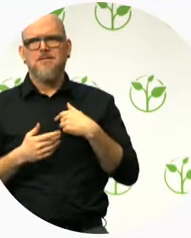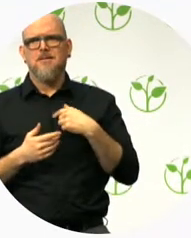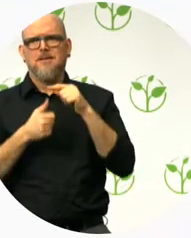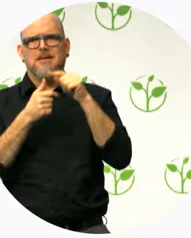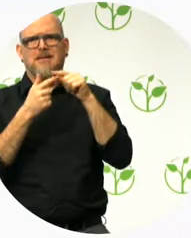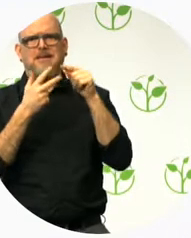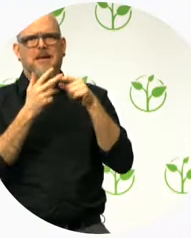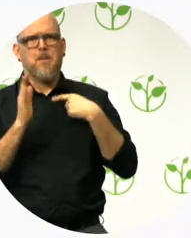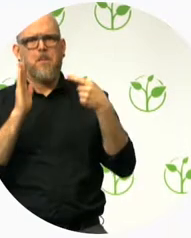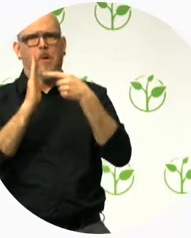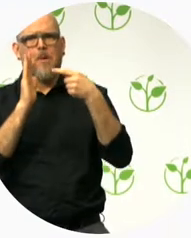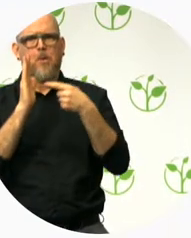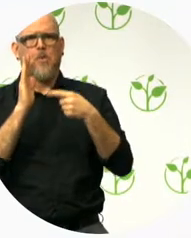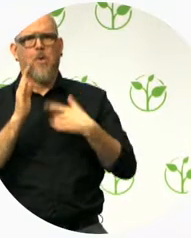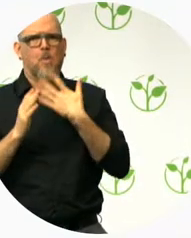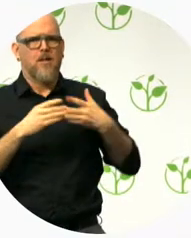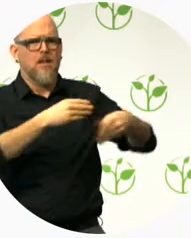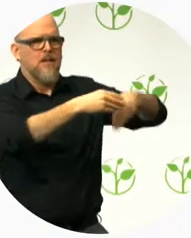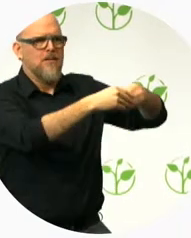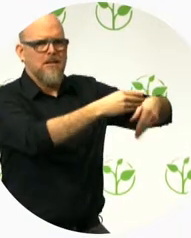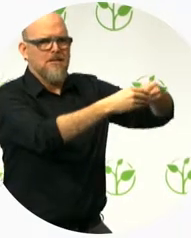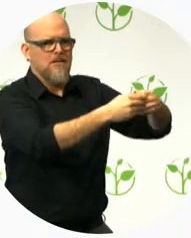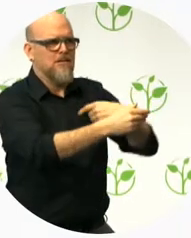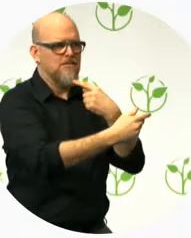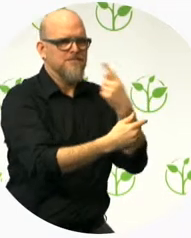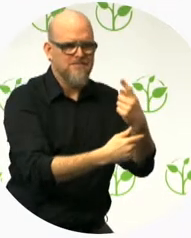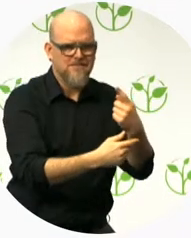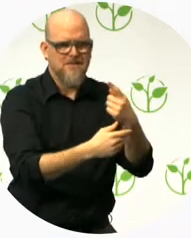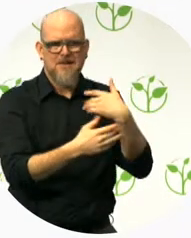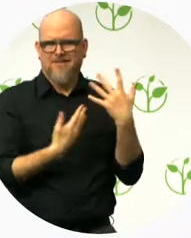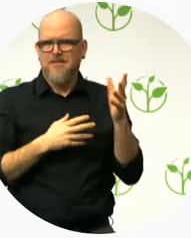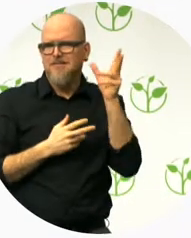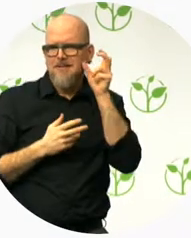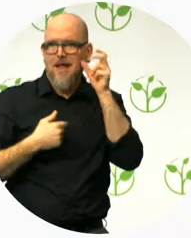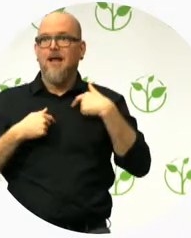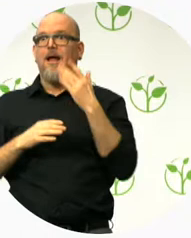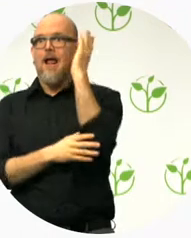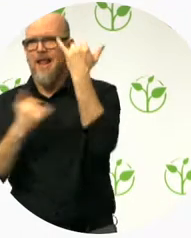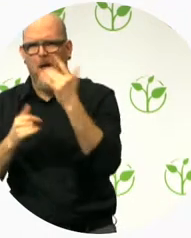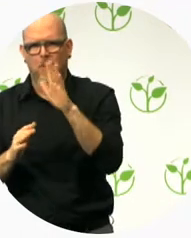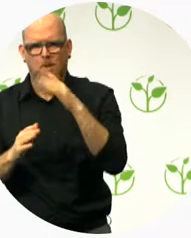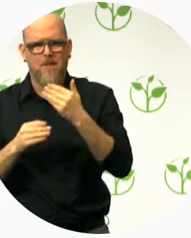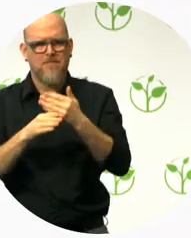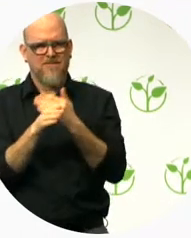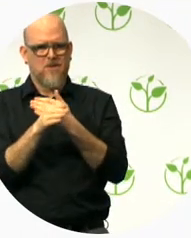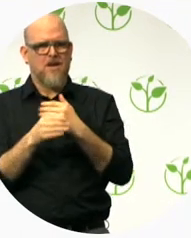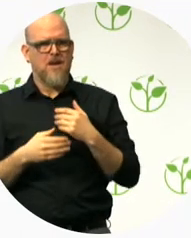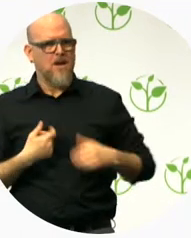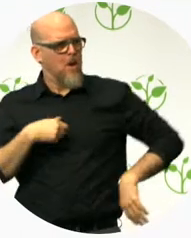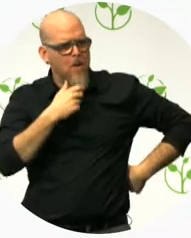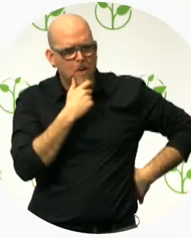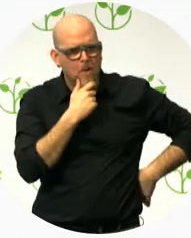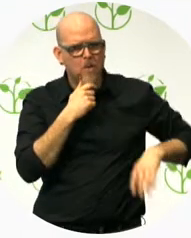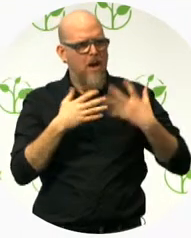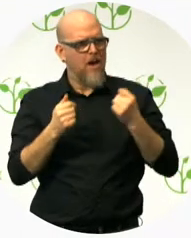you. I was listening to you and how relevant the CRPD, the Convention